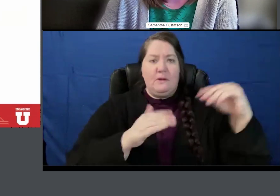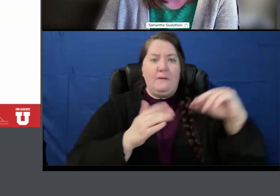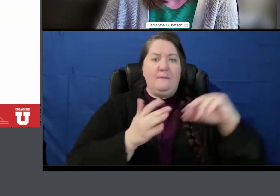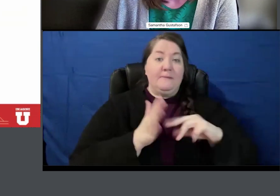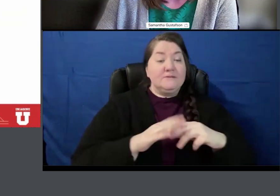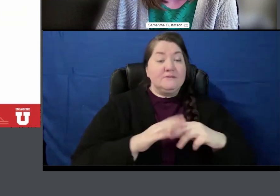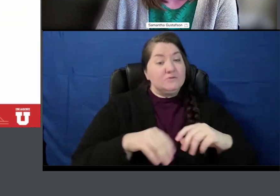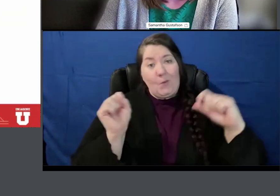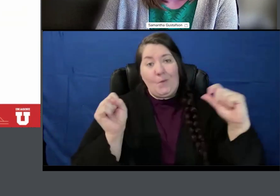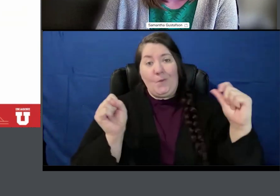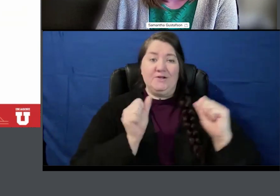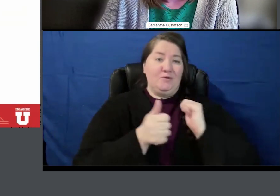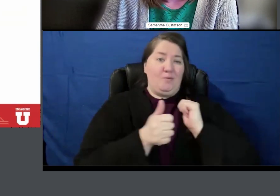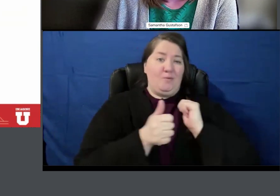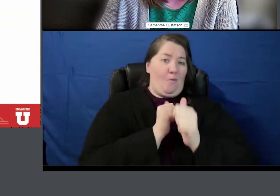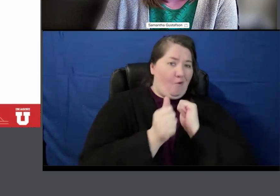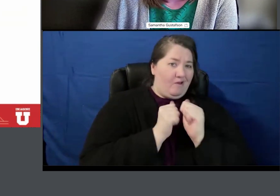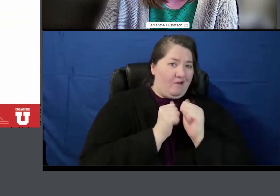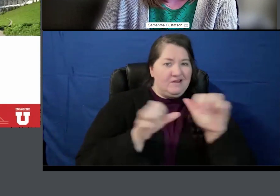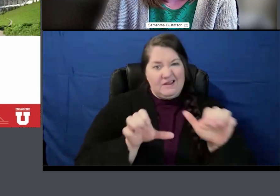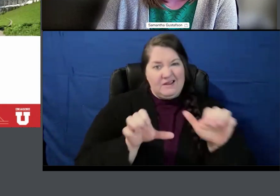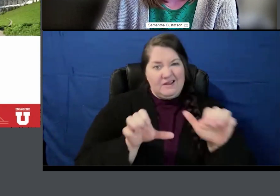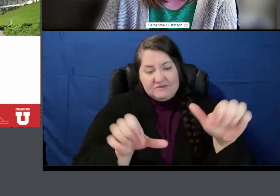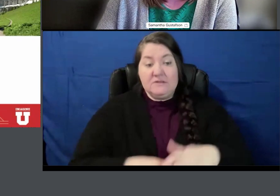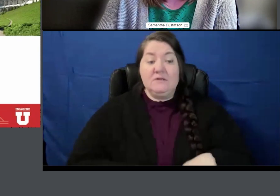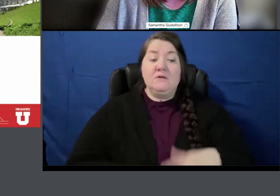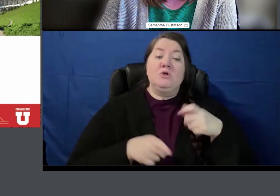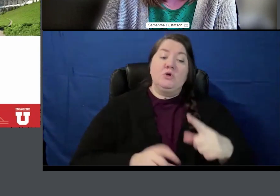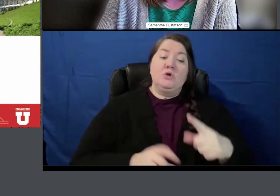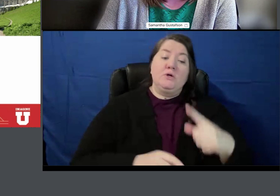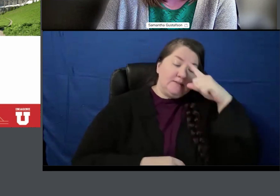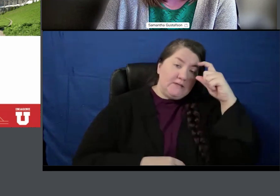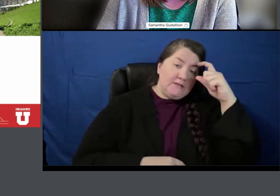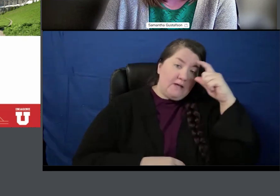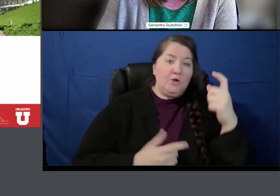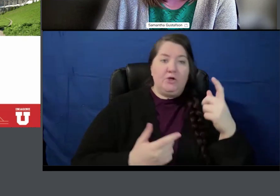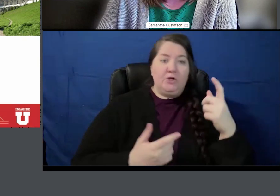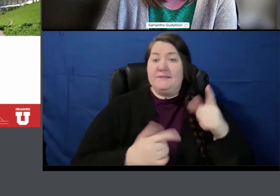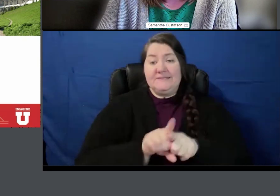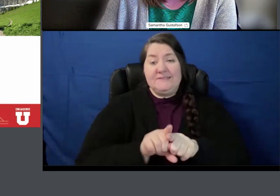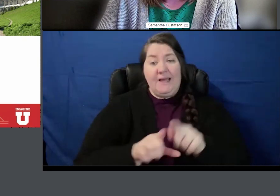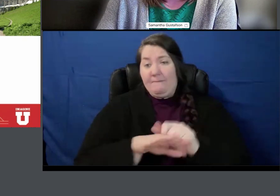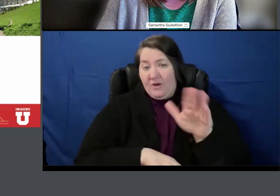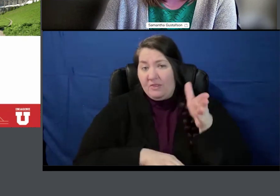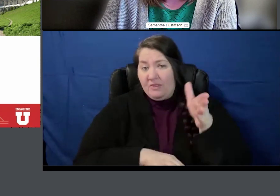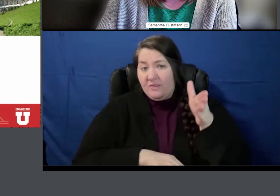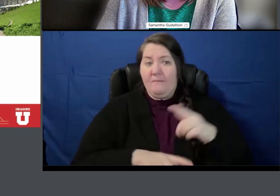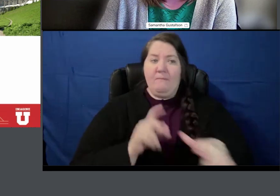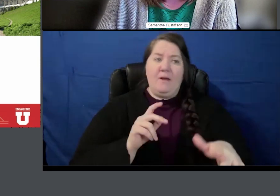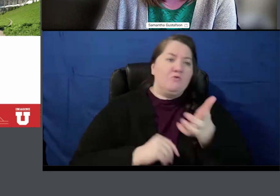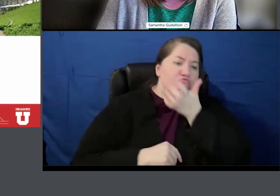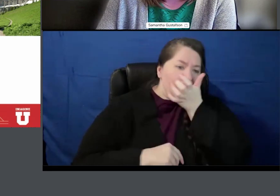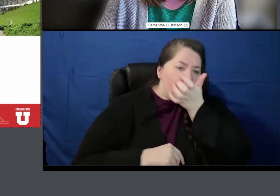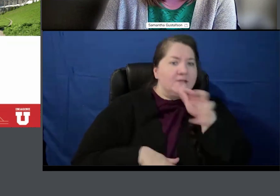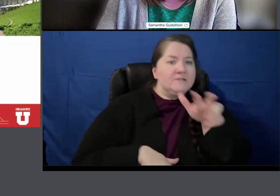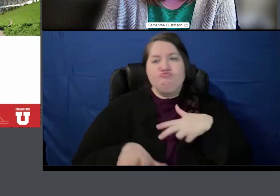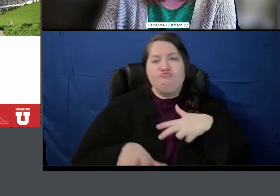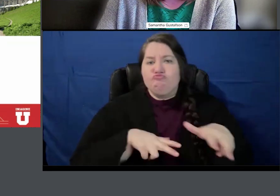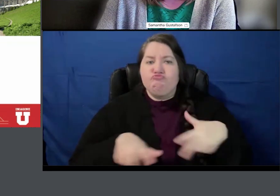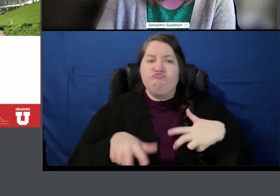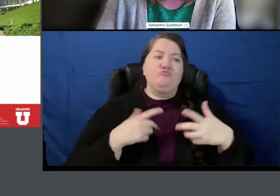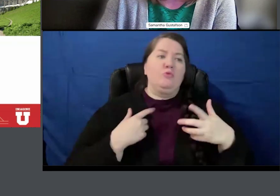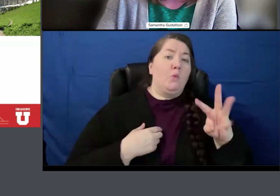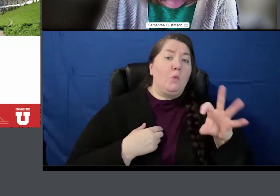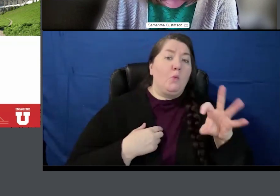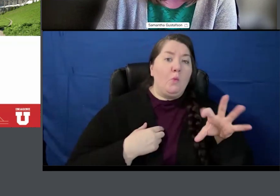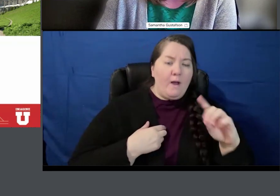sports and activities to do. In the summertime, we get to play on those same mountains, but in the grass with the wildflowers, which is really